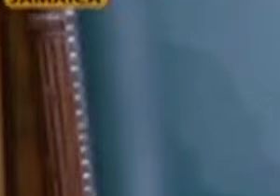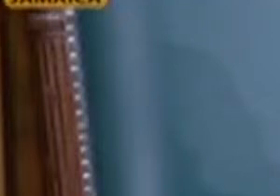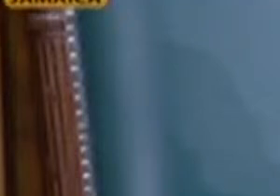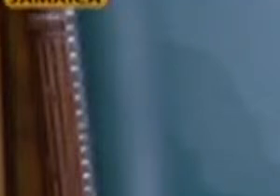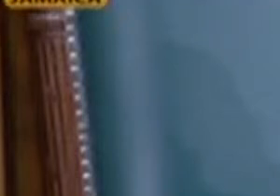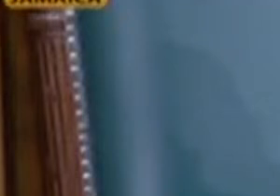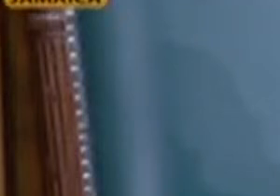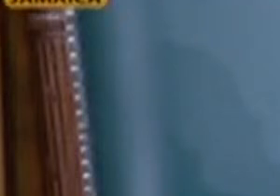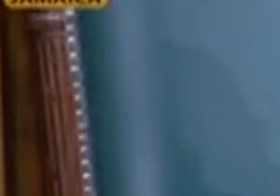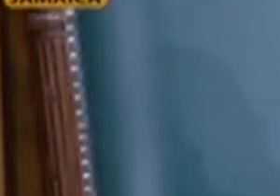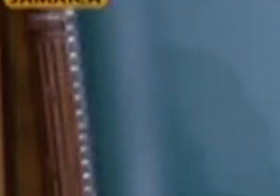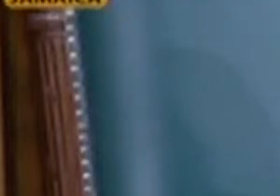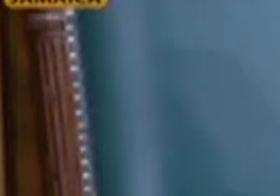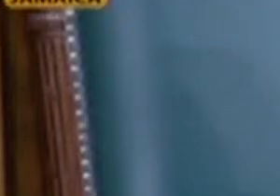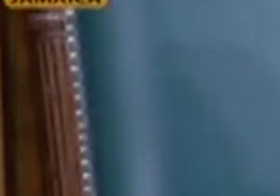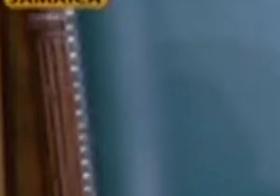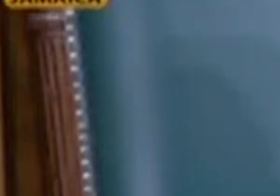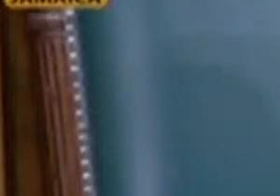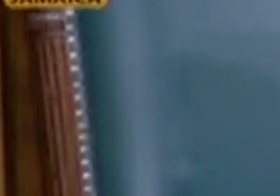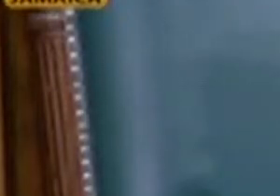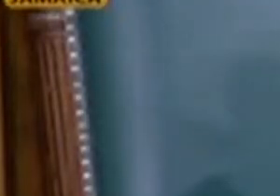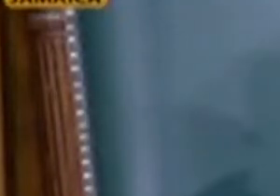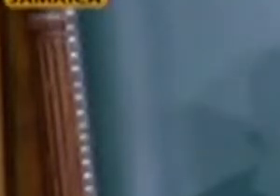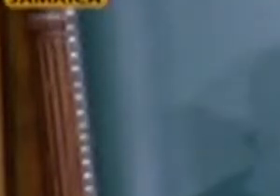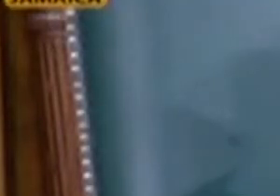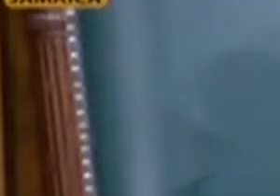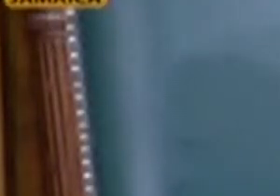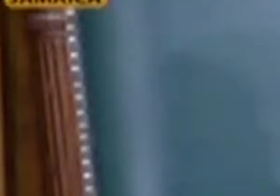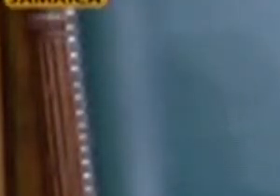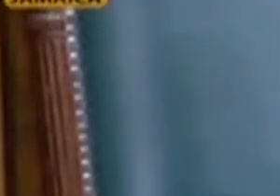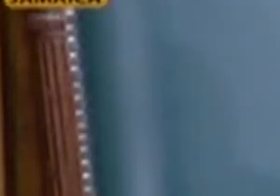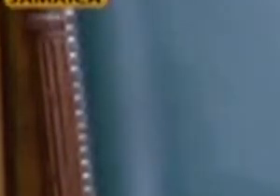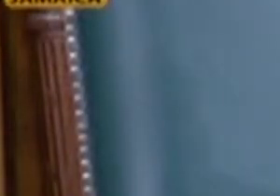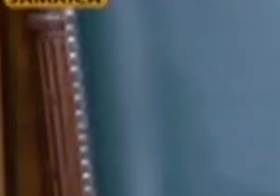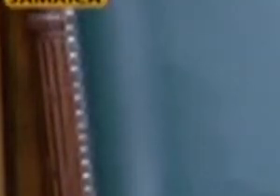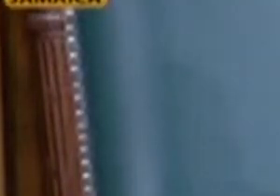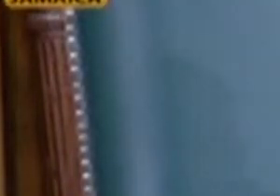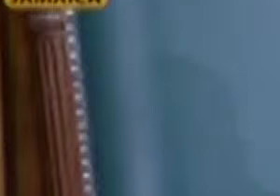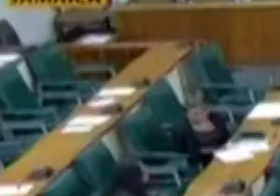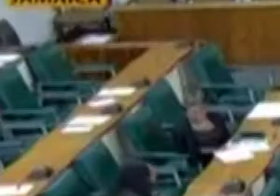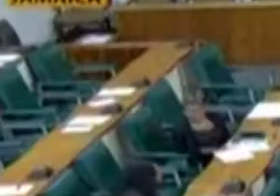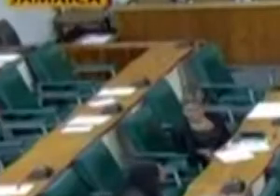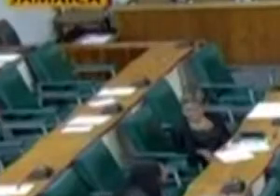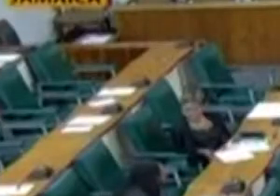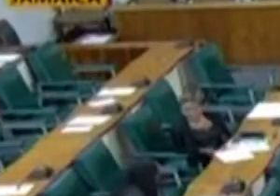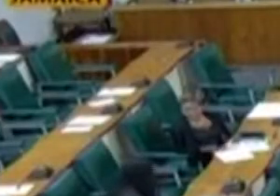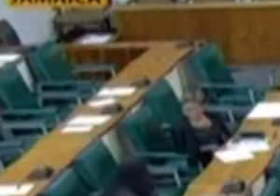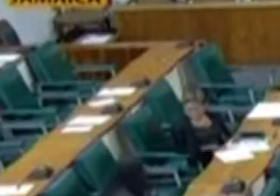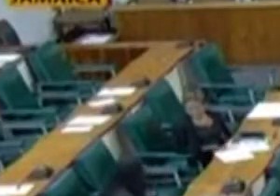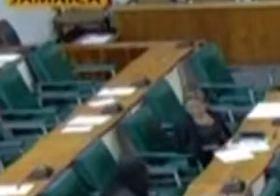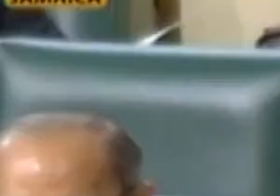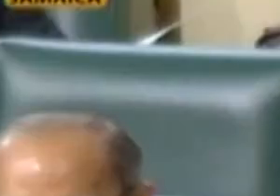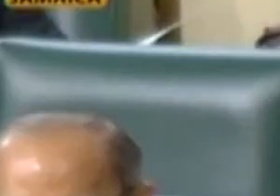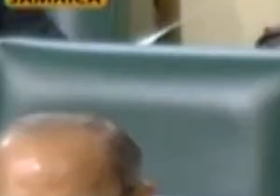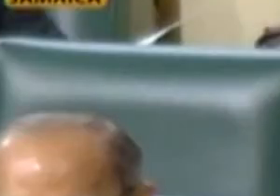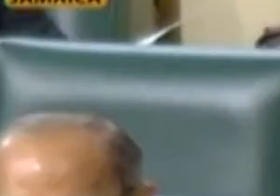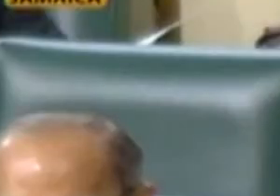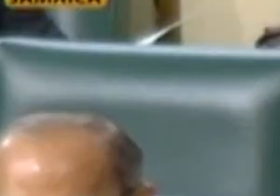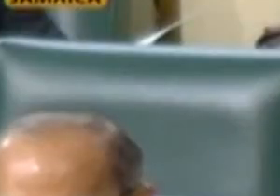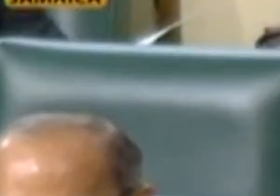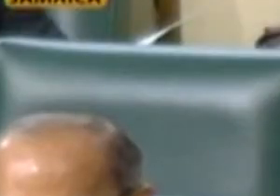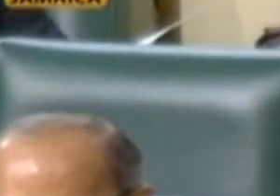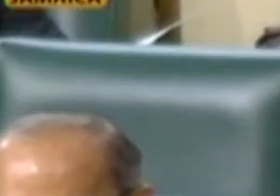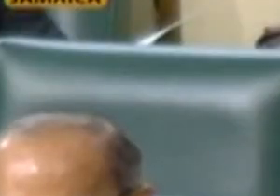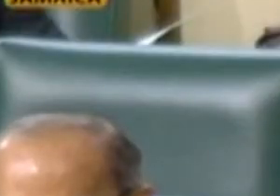of Jamaica requires a member of this Honorable House of Representatives to vacate his seat if